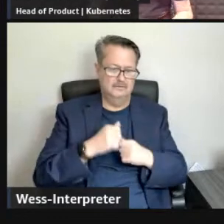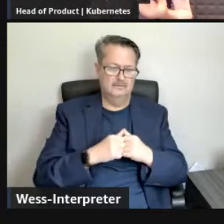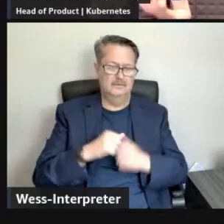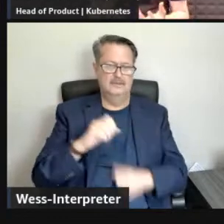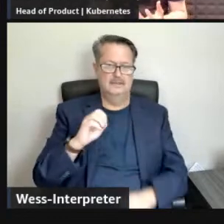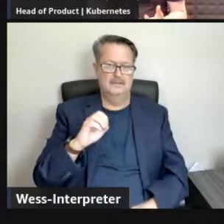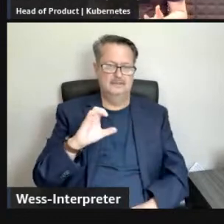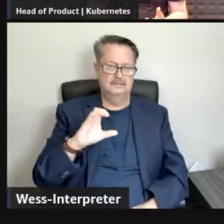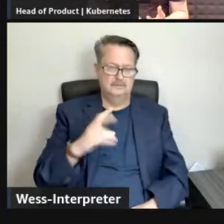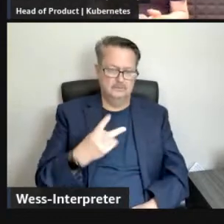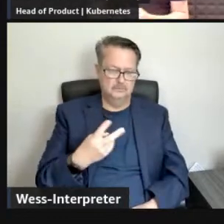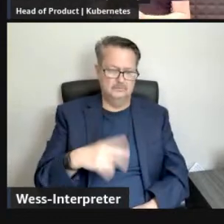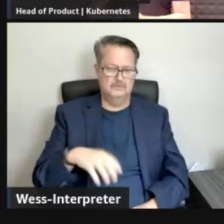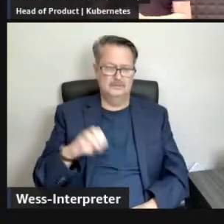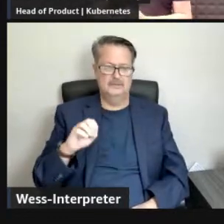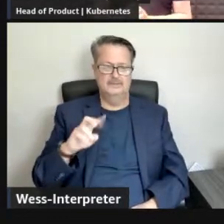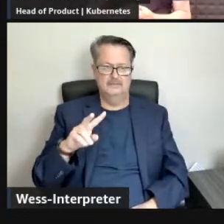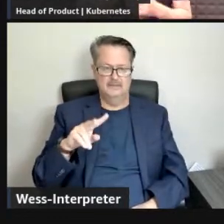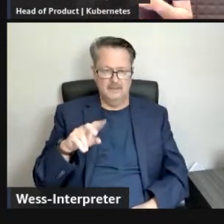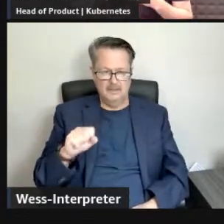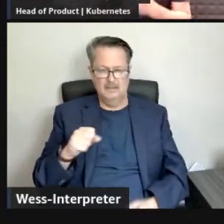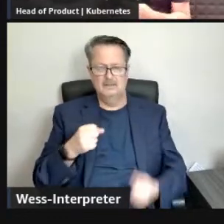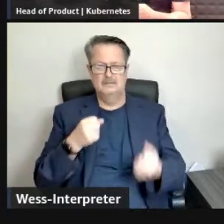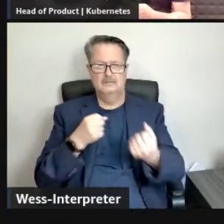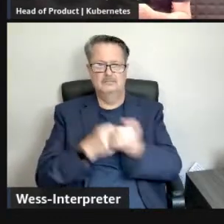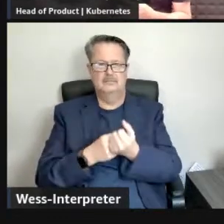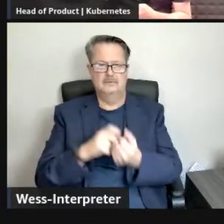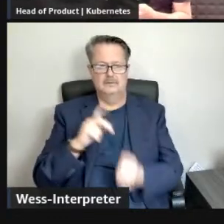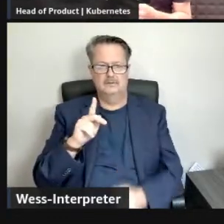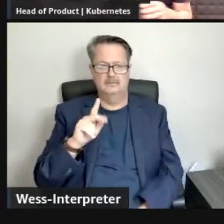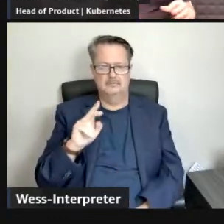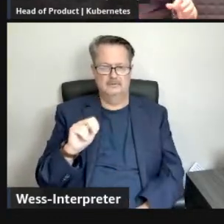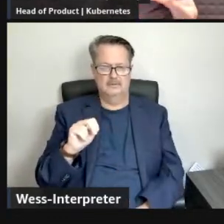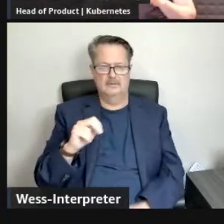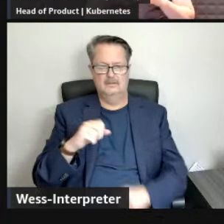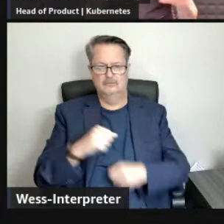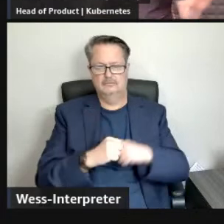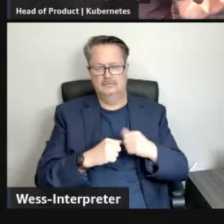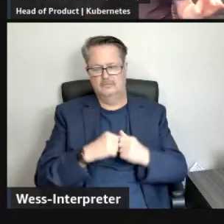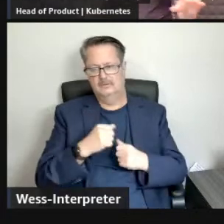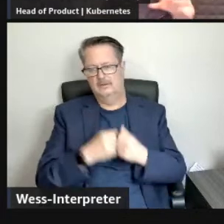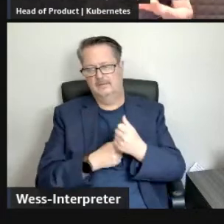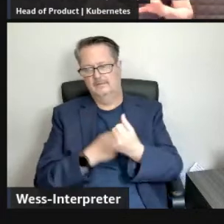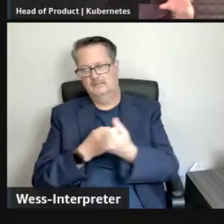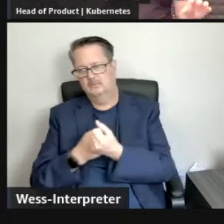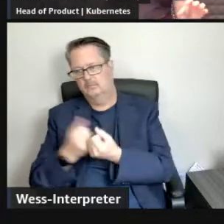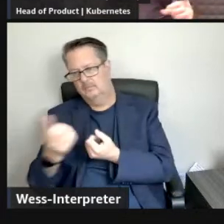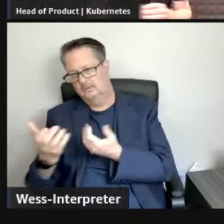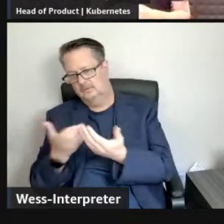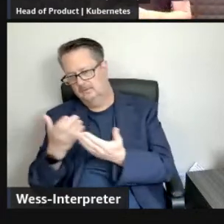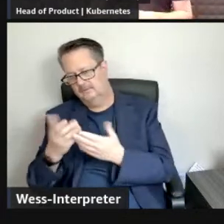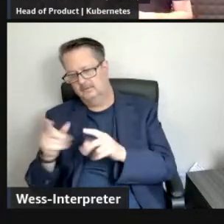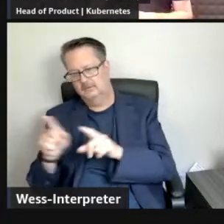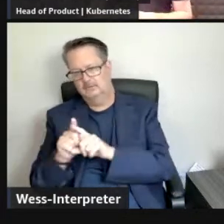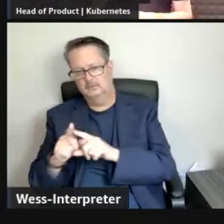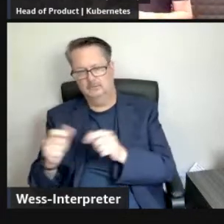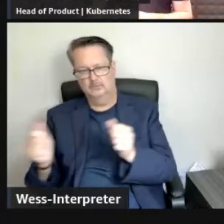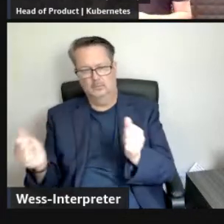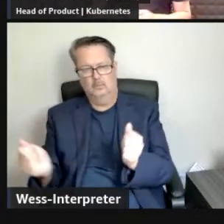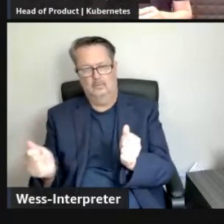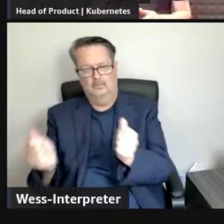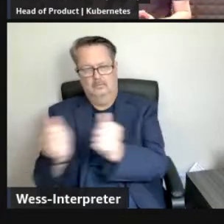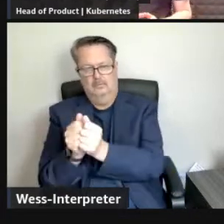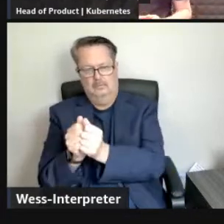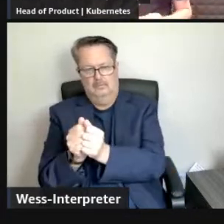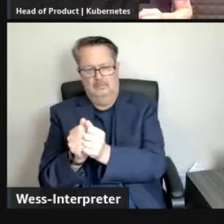They support a Kubernetes cluster. We have supporting services which you use alongside your applications. So